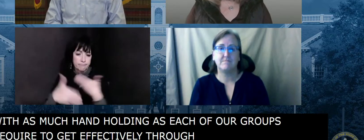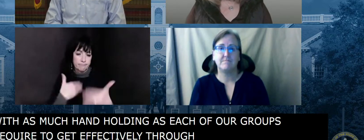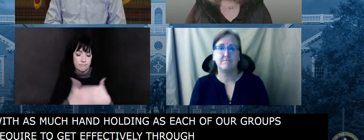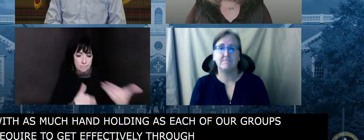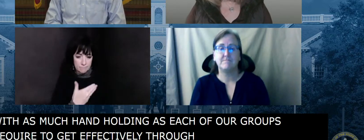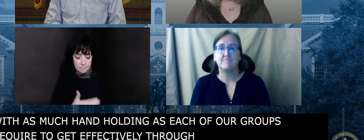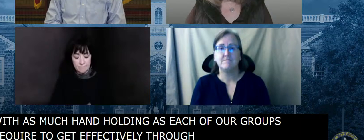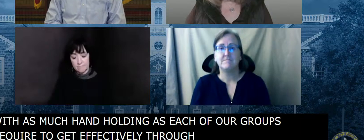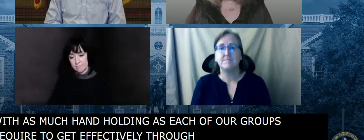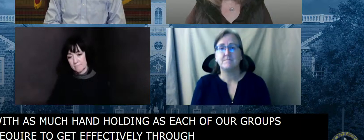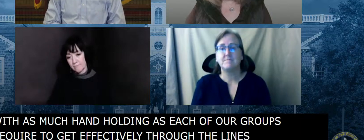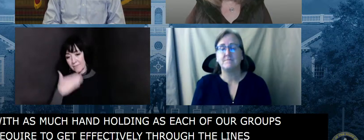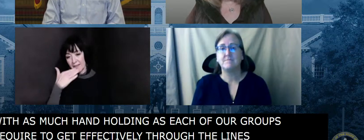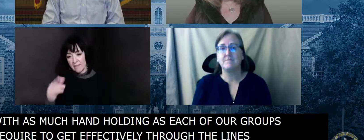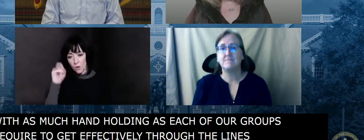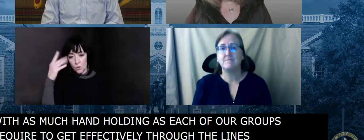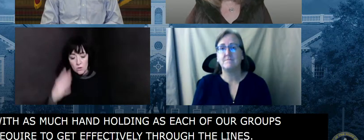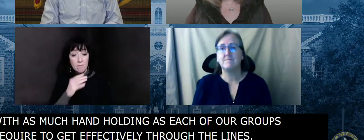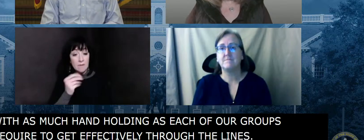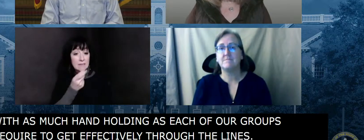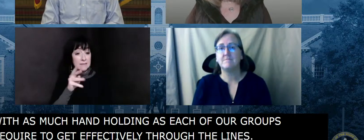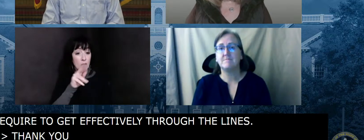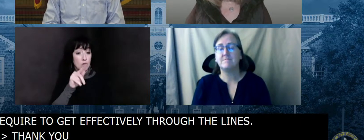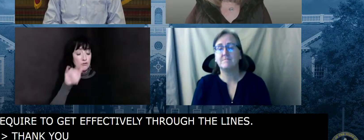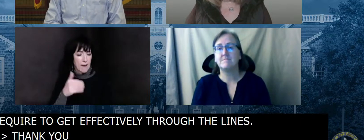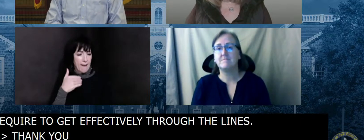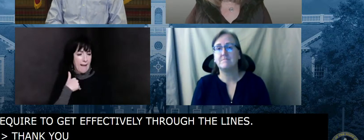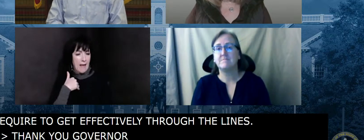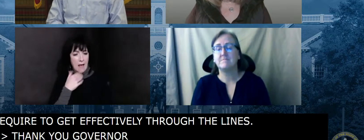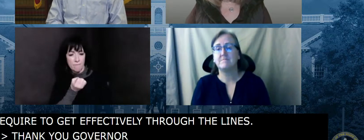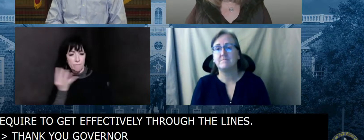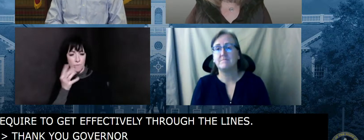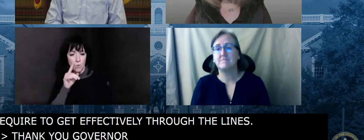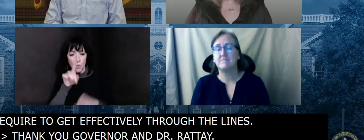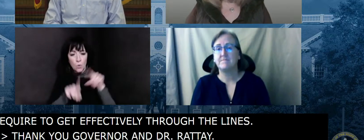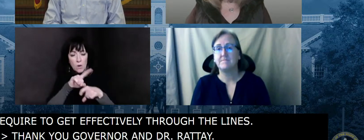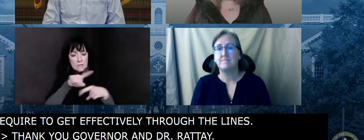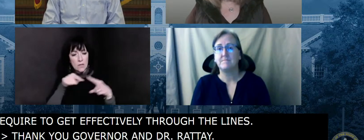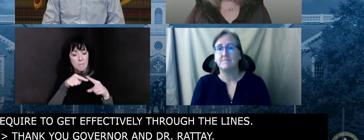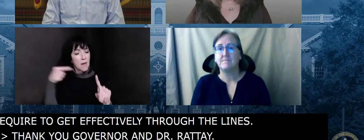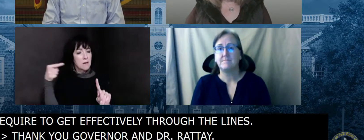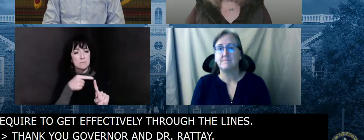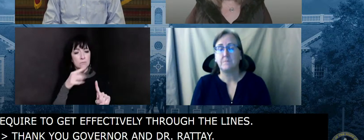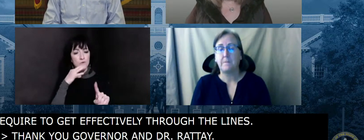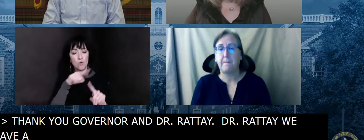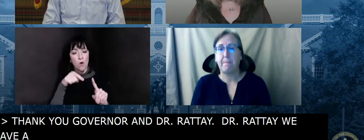Dr. Rattay. Dr. Rattay, we have a couple questions for you about our waiting list at